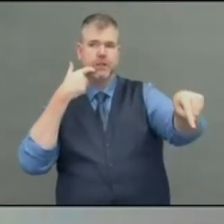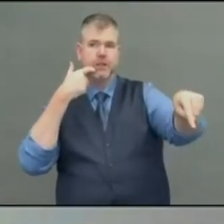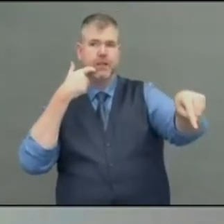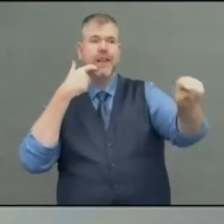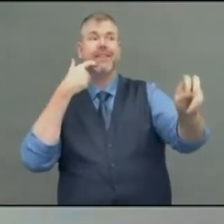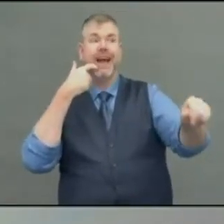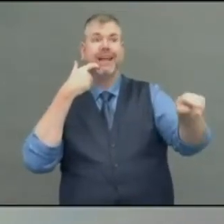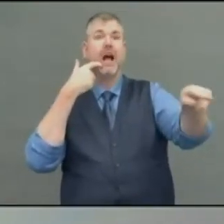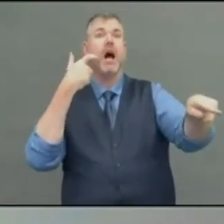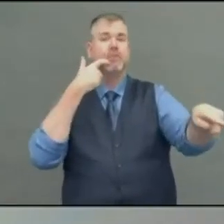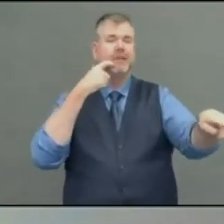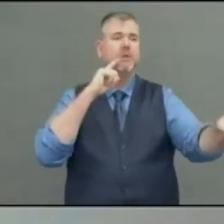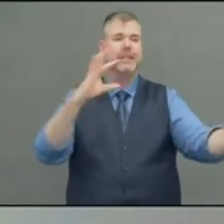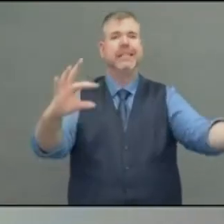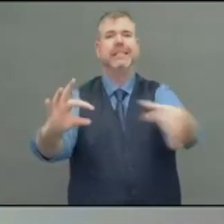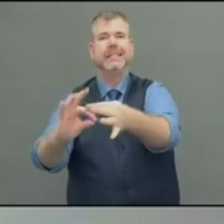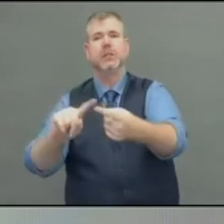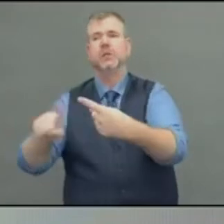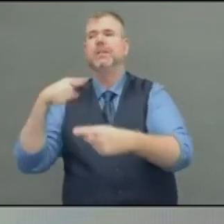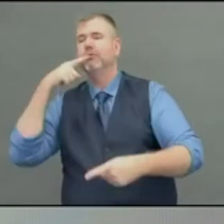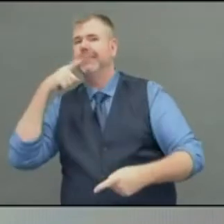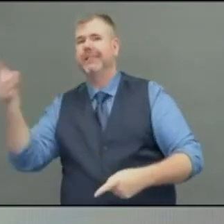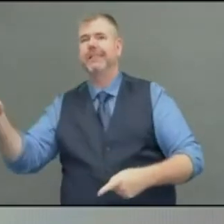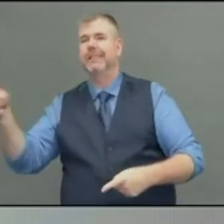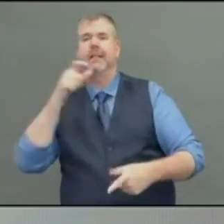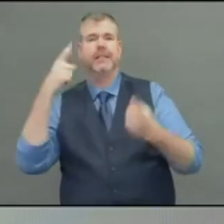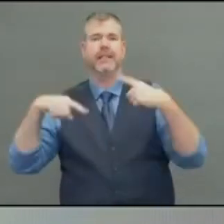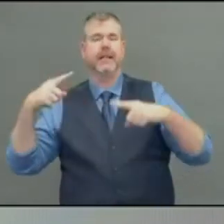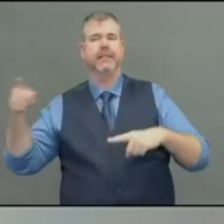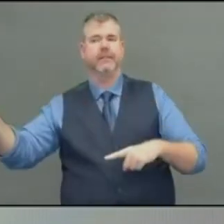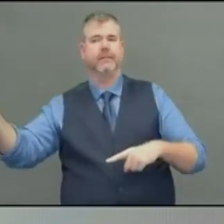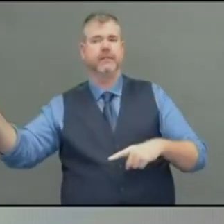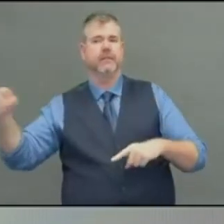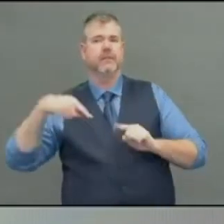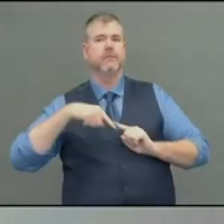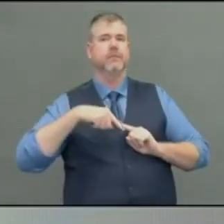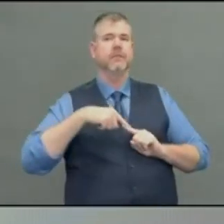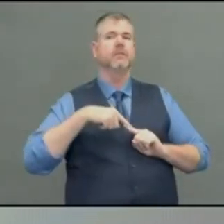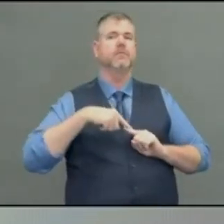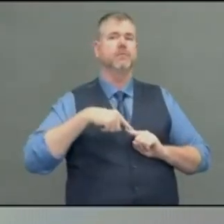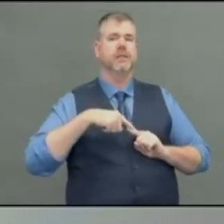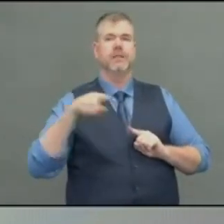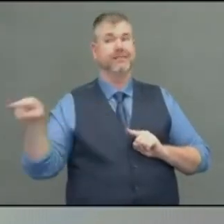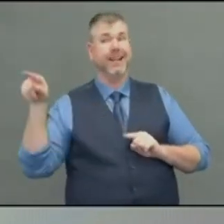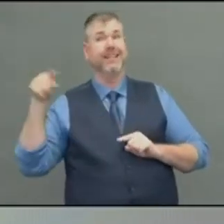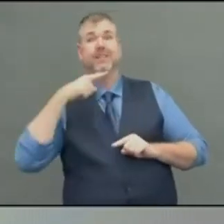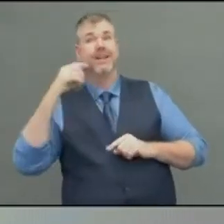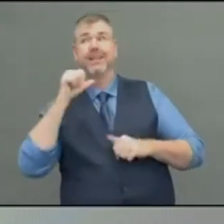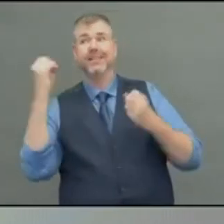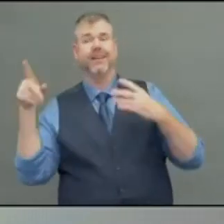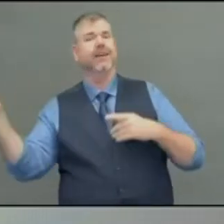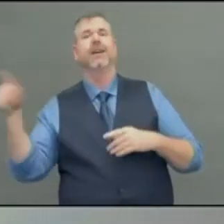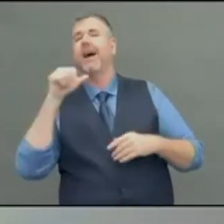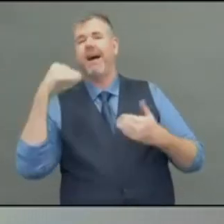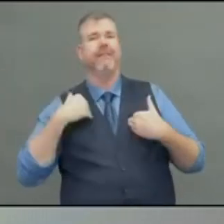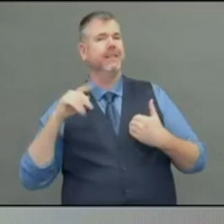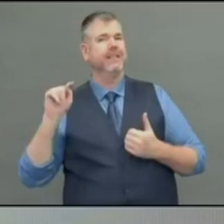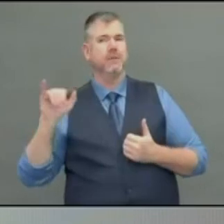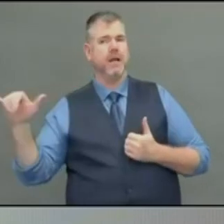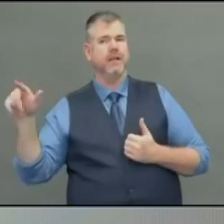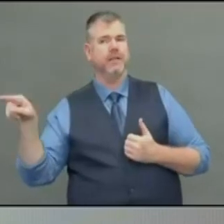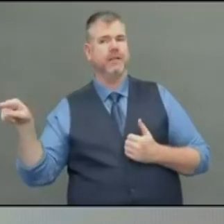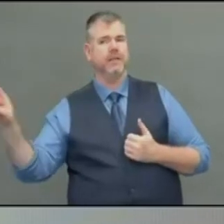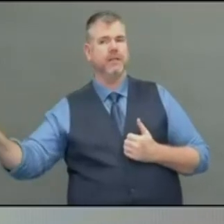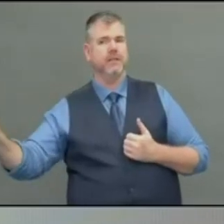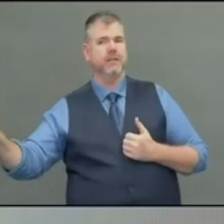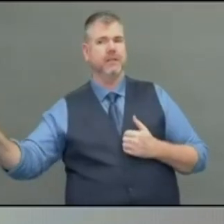that does not have a TTY. And so that operator assistance to facilitate those communications, that is